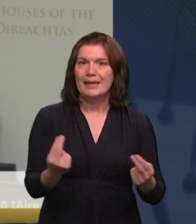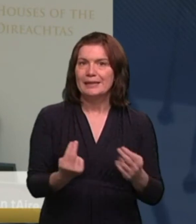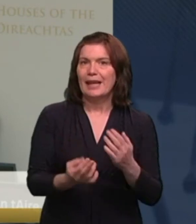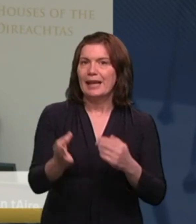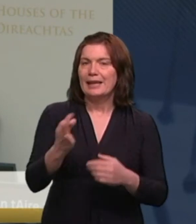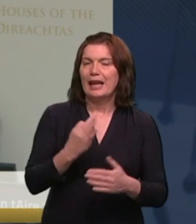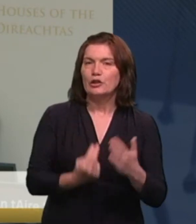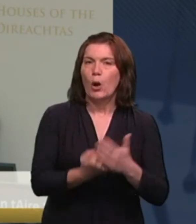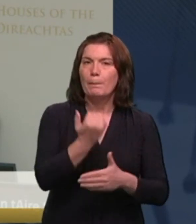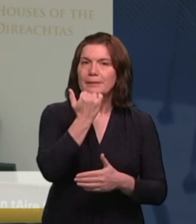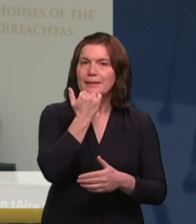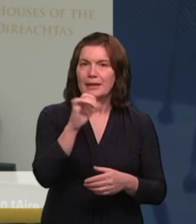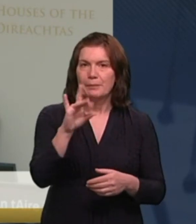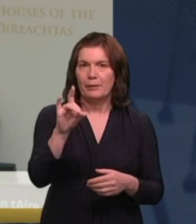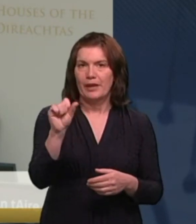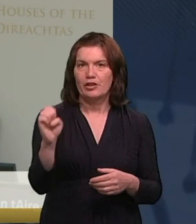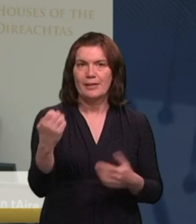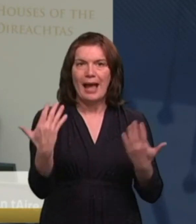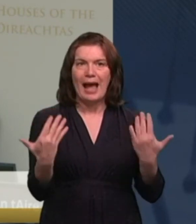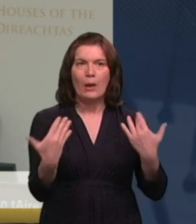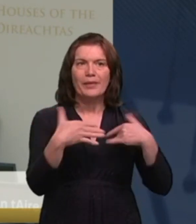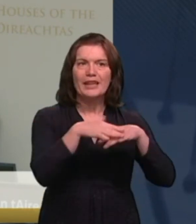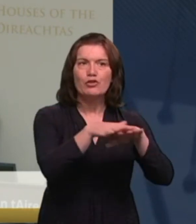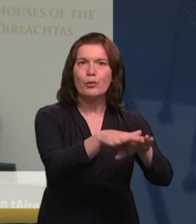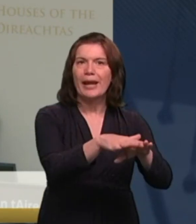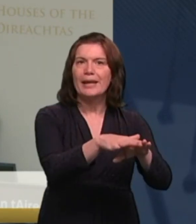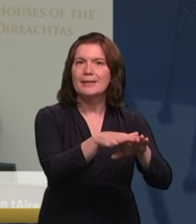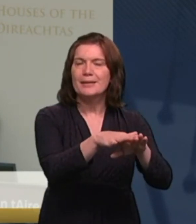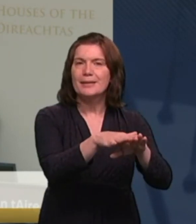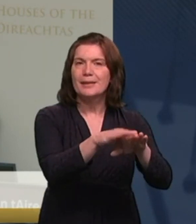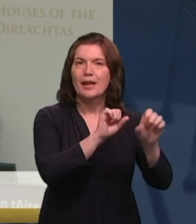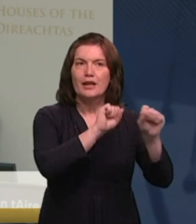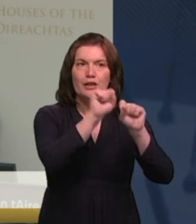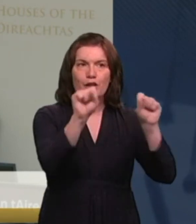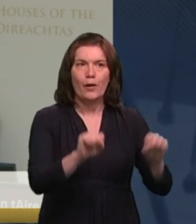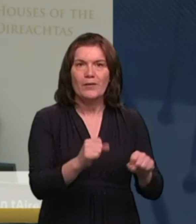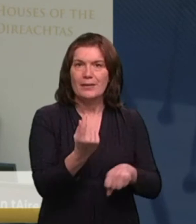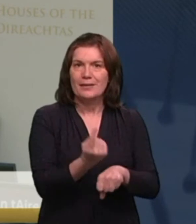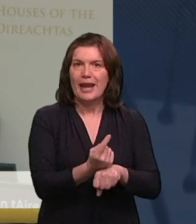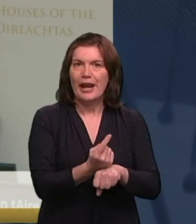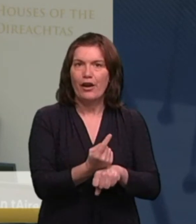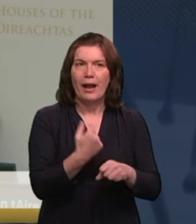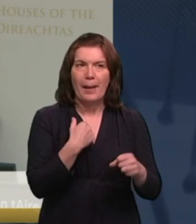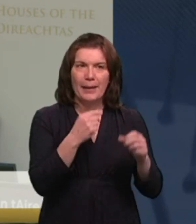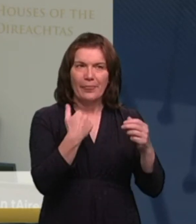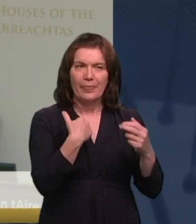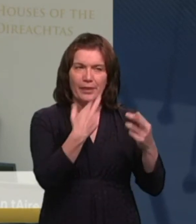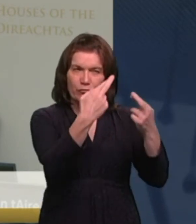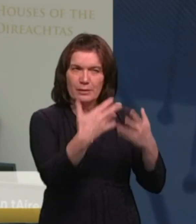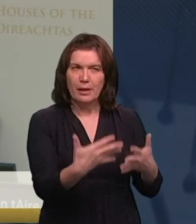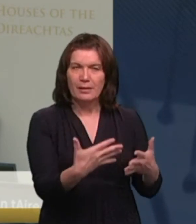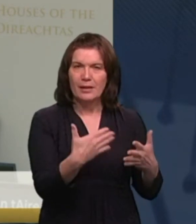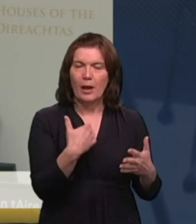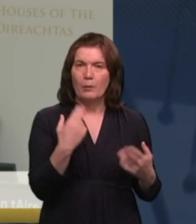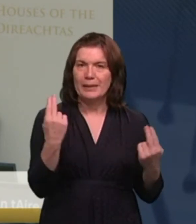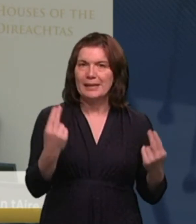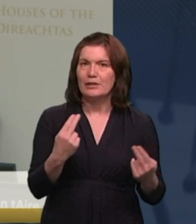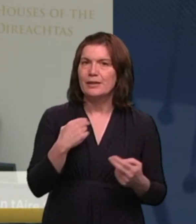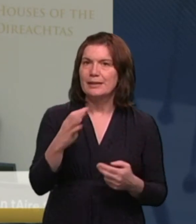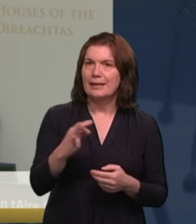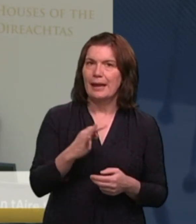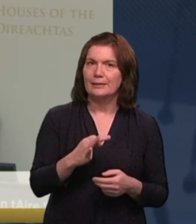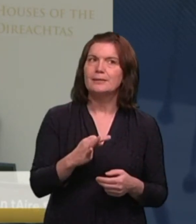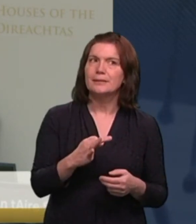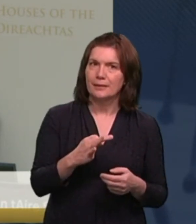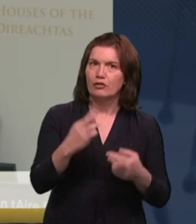HSE around how that integration is working and having metrics that speak to getting that assurance from the HSE that that's happening for